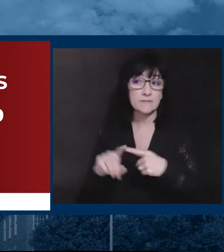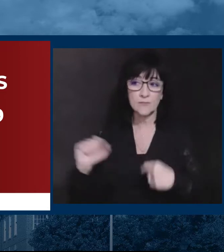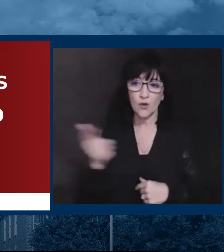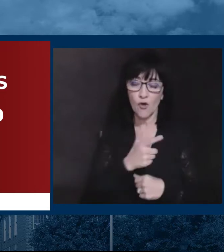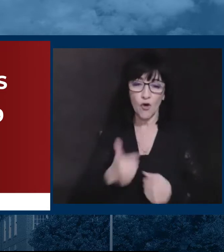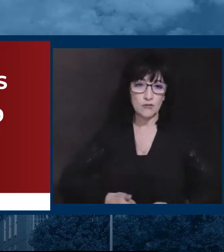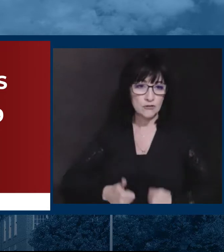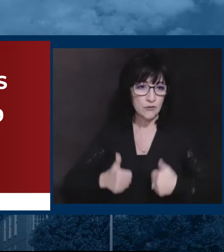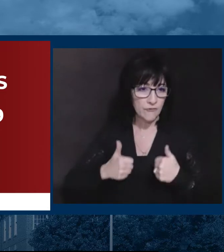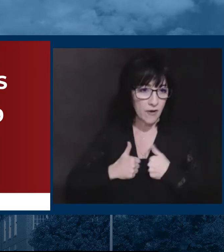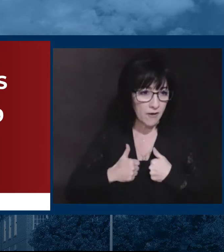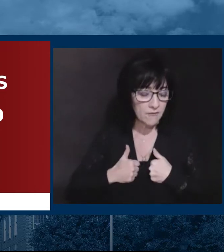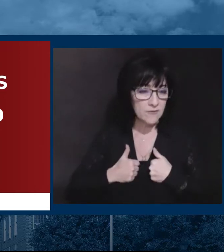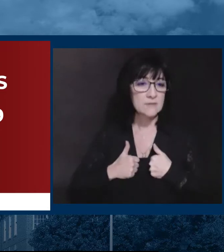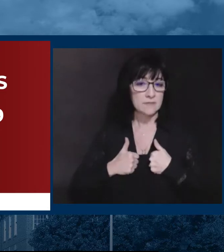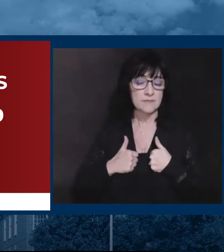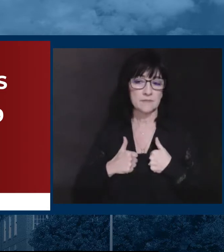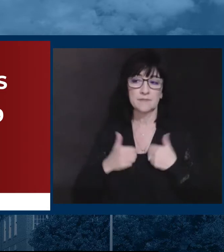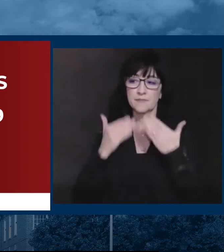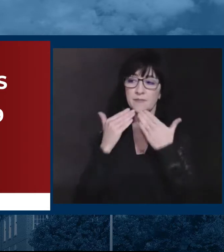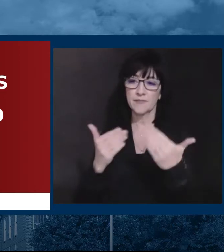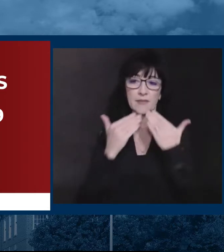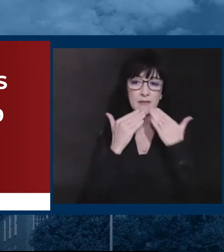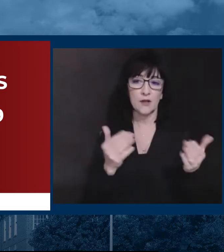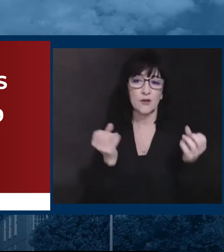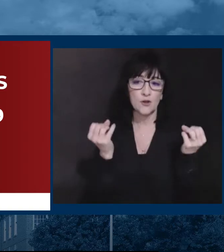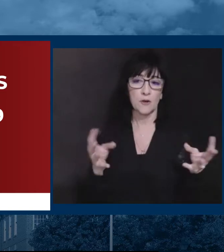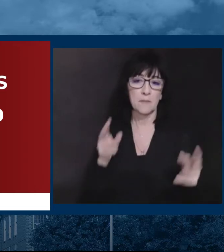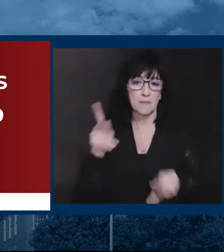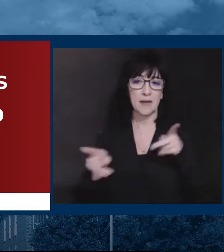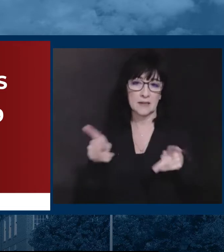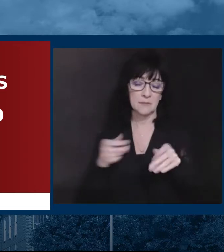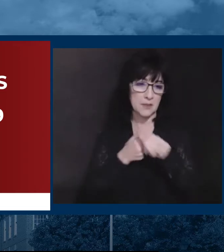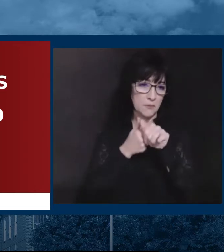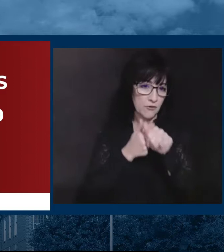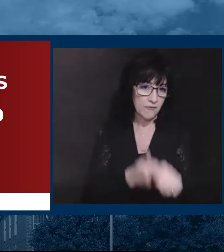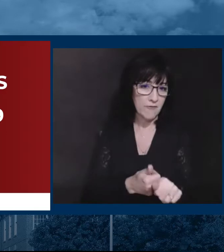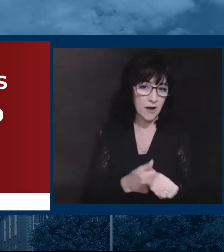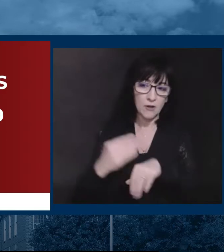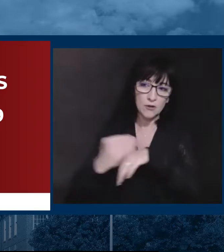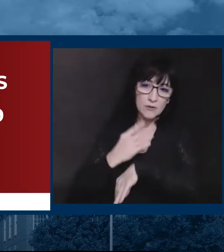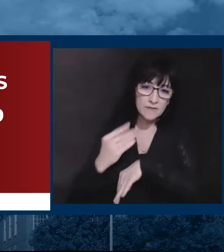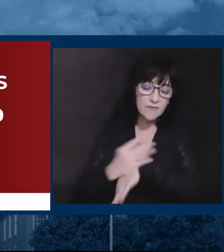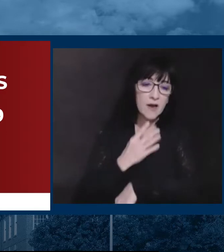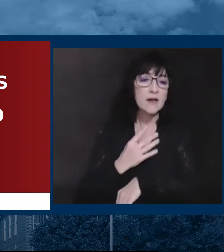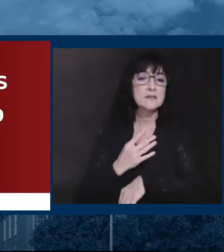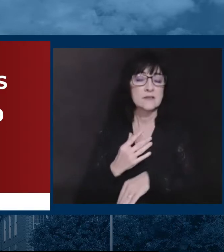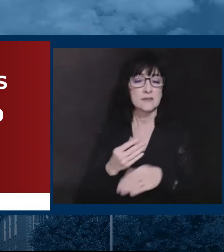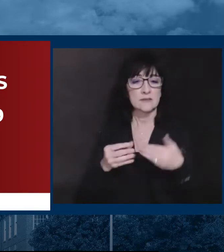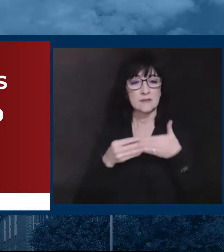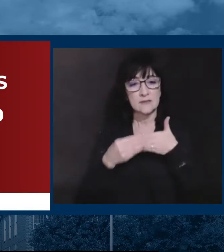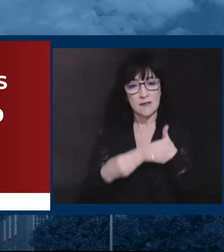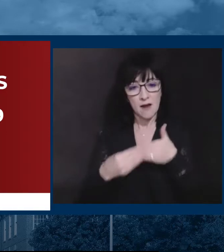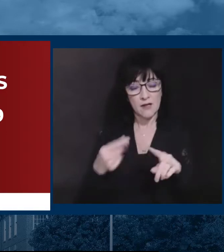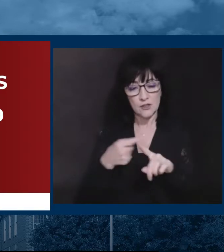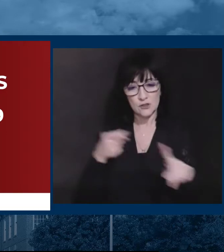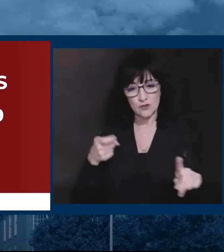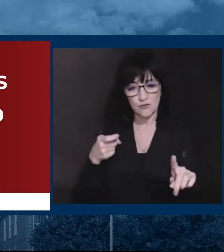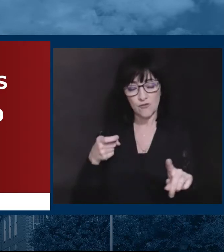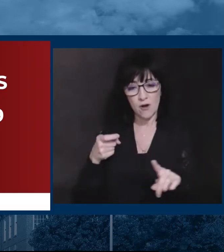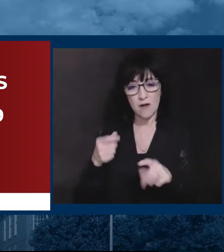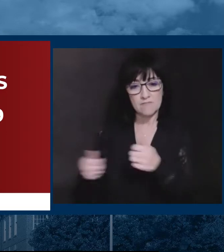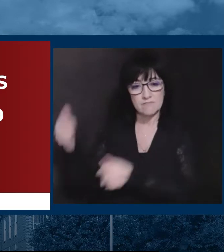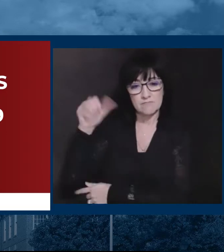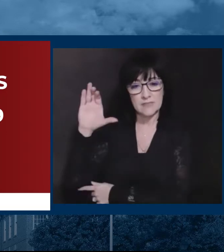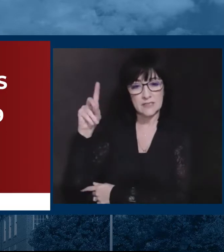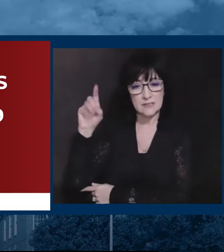Delawareans who followed the guidance and the restrictions, thanks to the support that we got from the federal government. Our congressional delegation